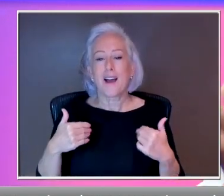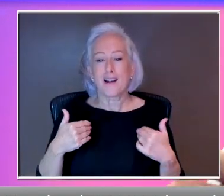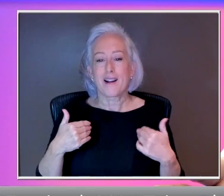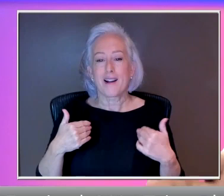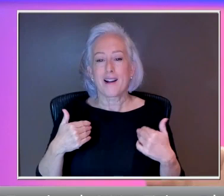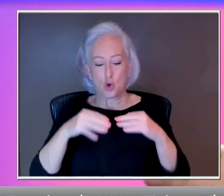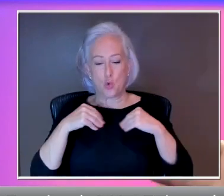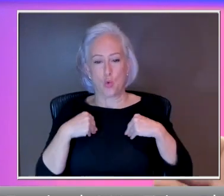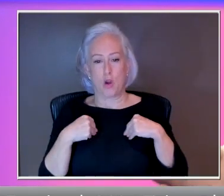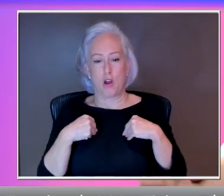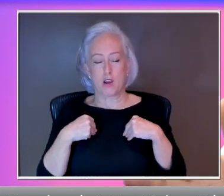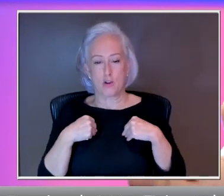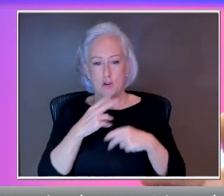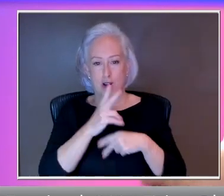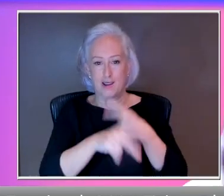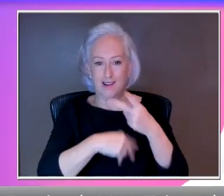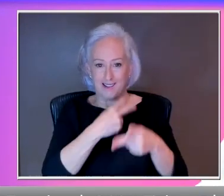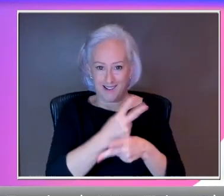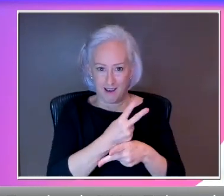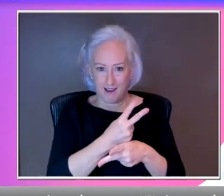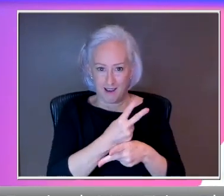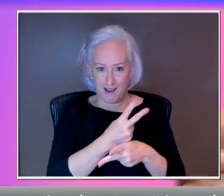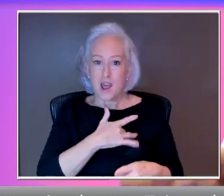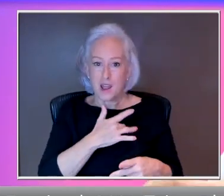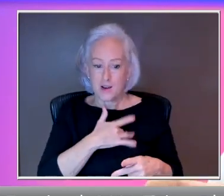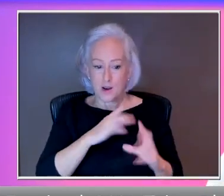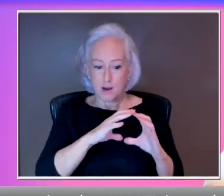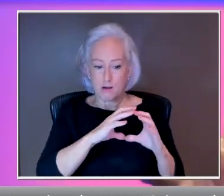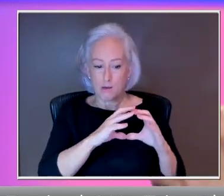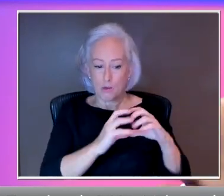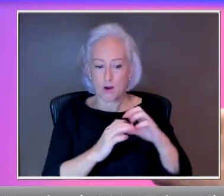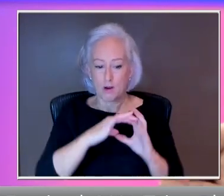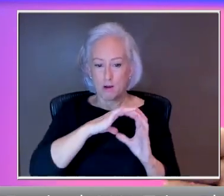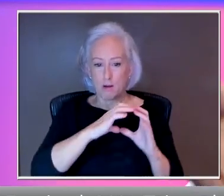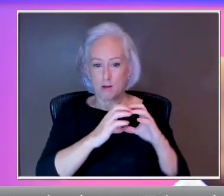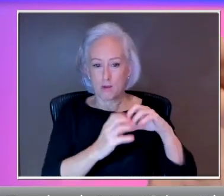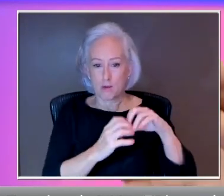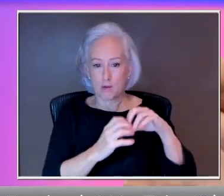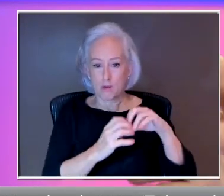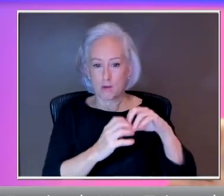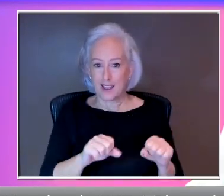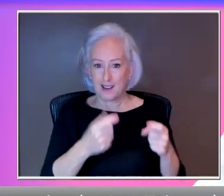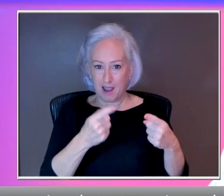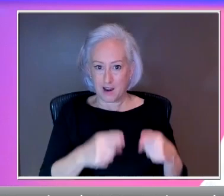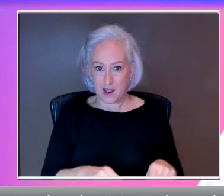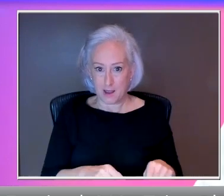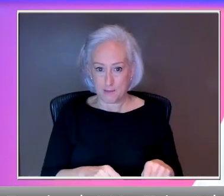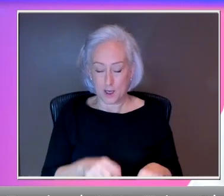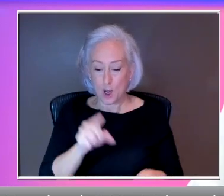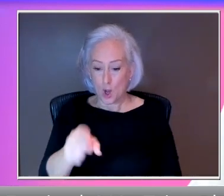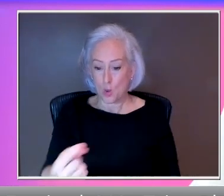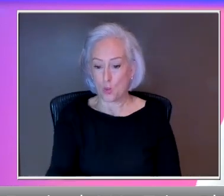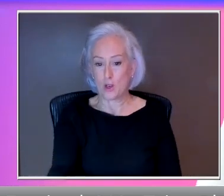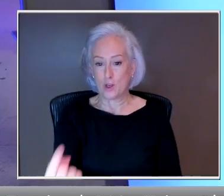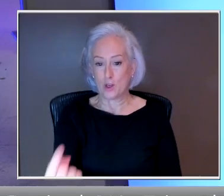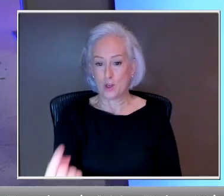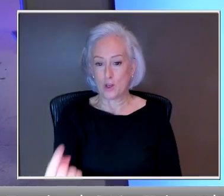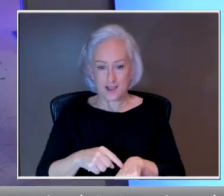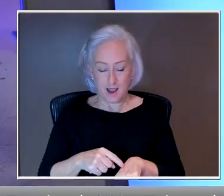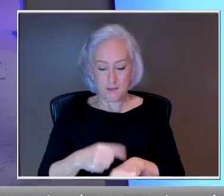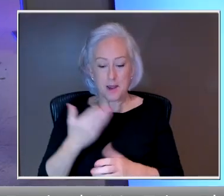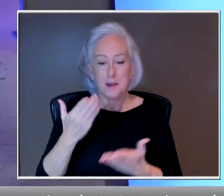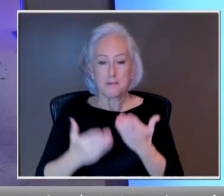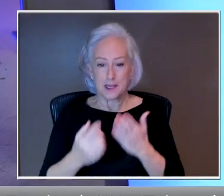arrhythmias associated with this, but when you come in, incidentally, that's the first time that you're going to be told that QT interval may be long.